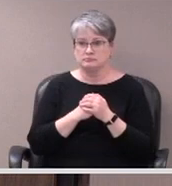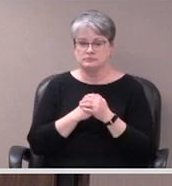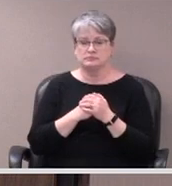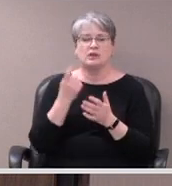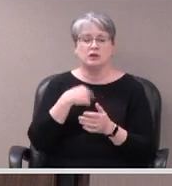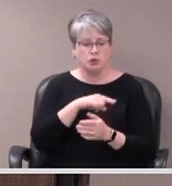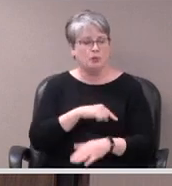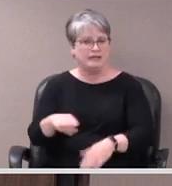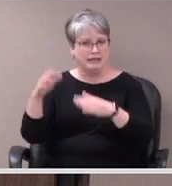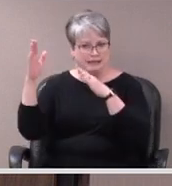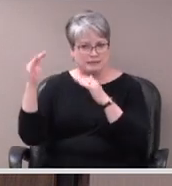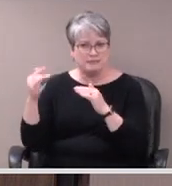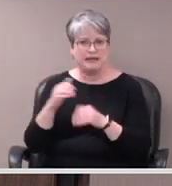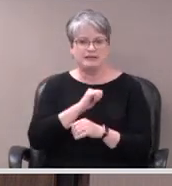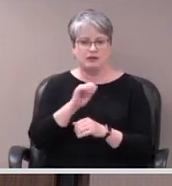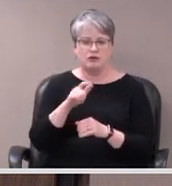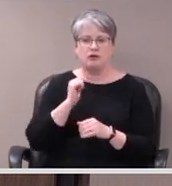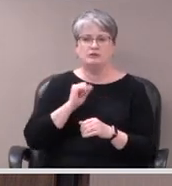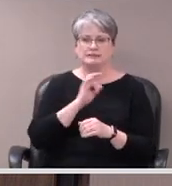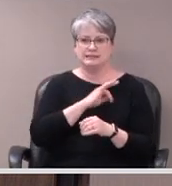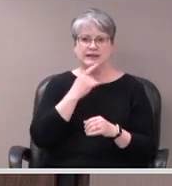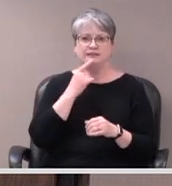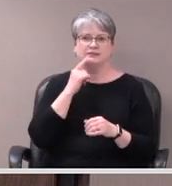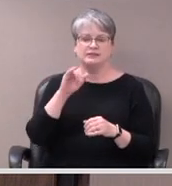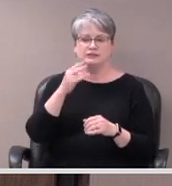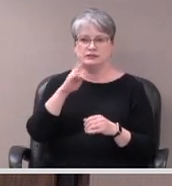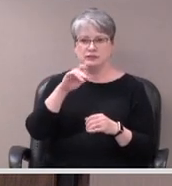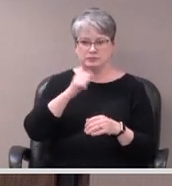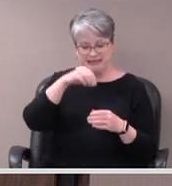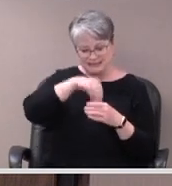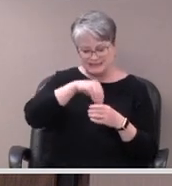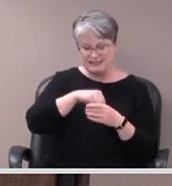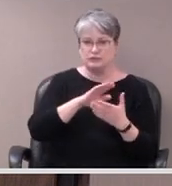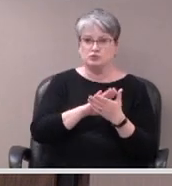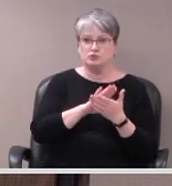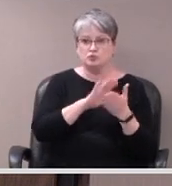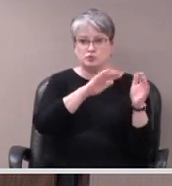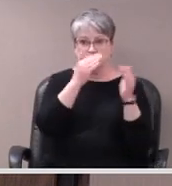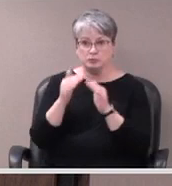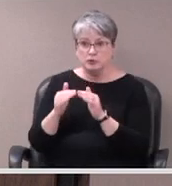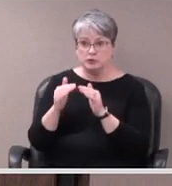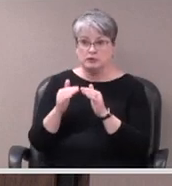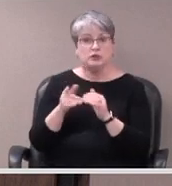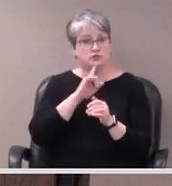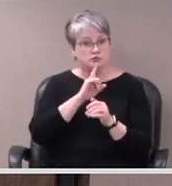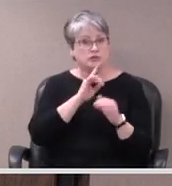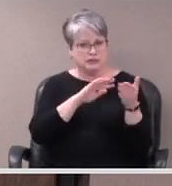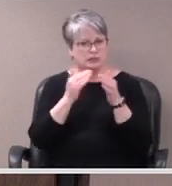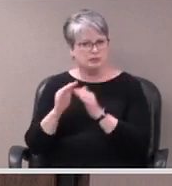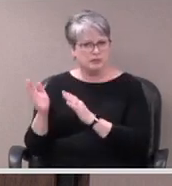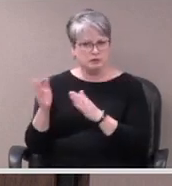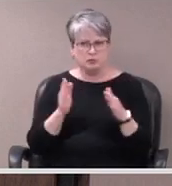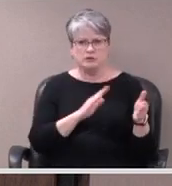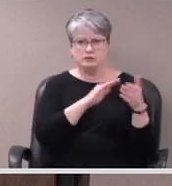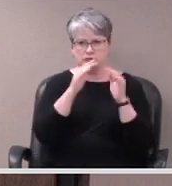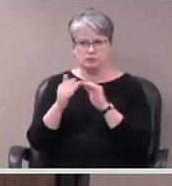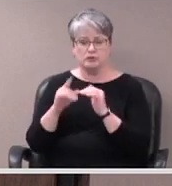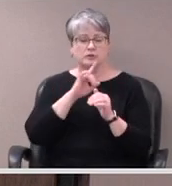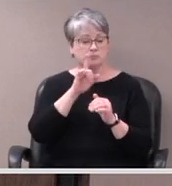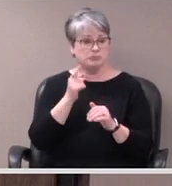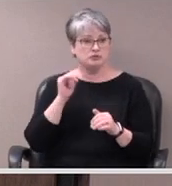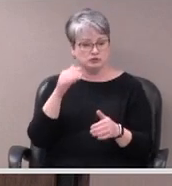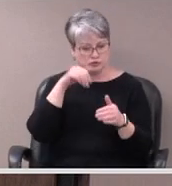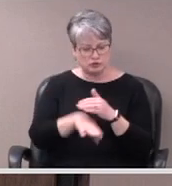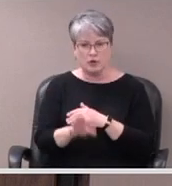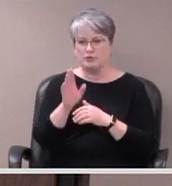expect everybody that is at JCPS, inside these schools, inside school communities, actual communities, organized communities, to be able to go